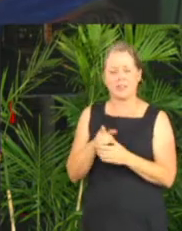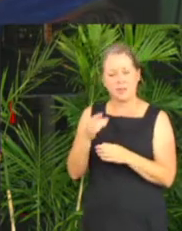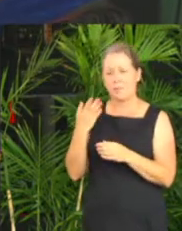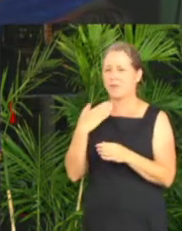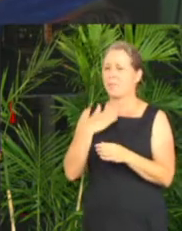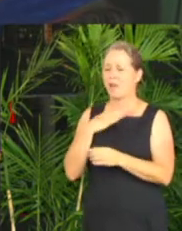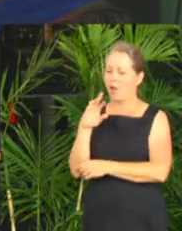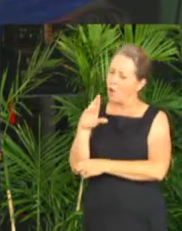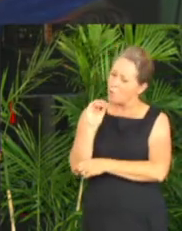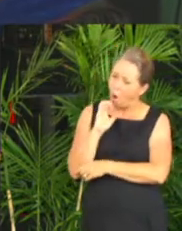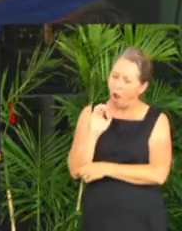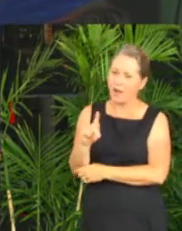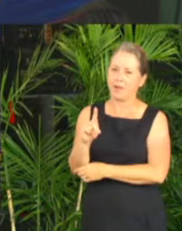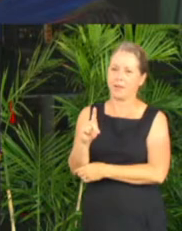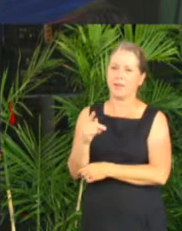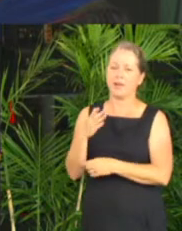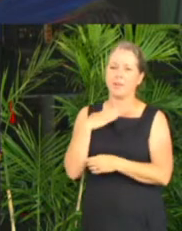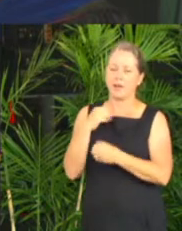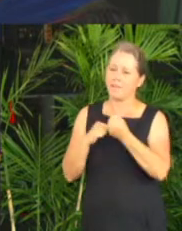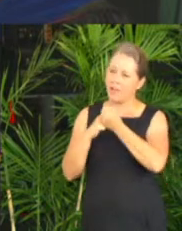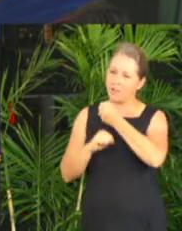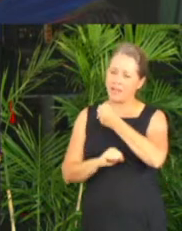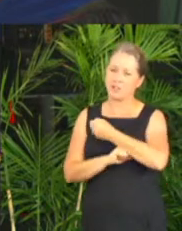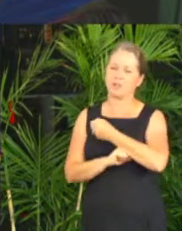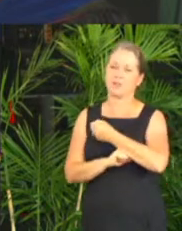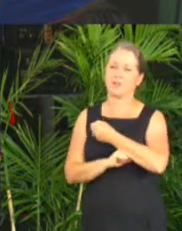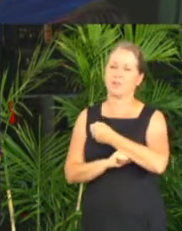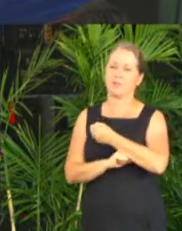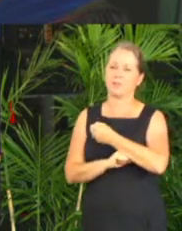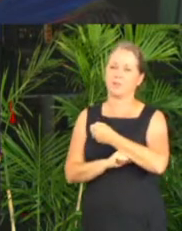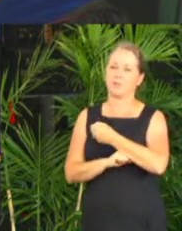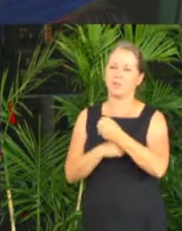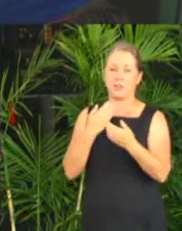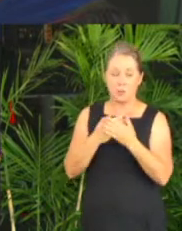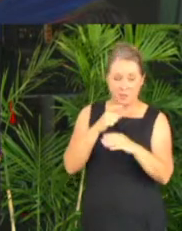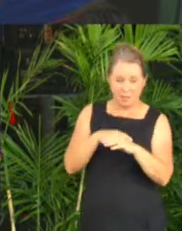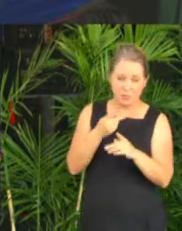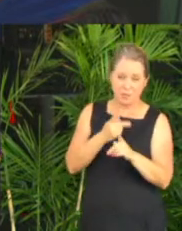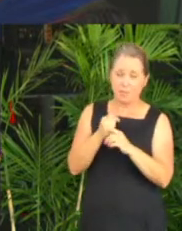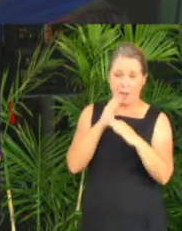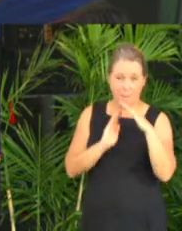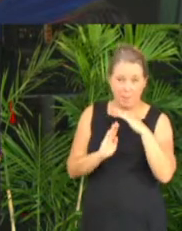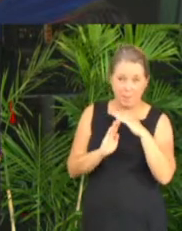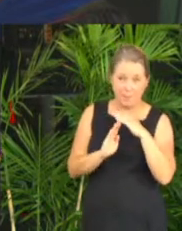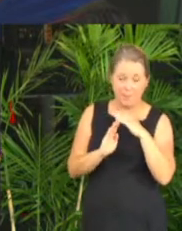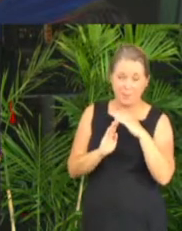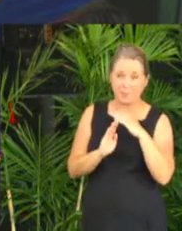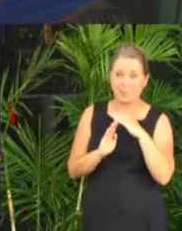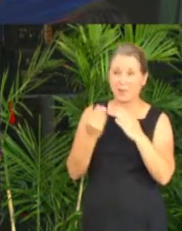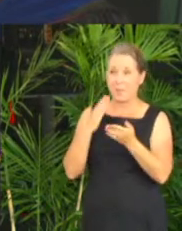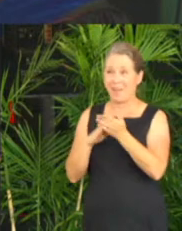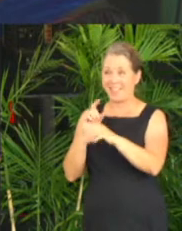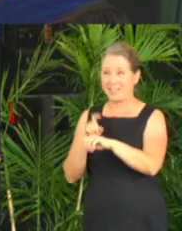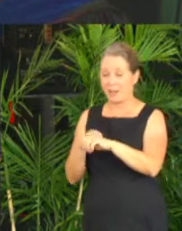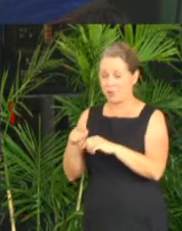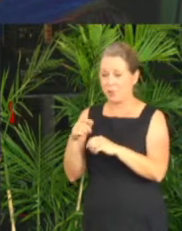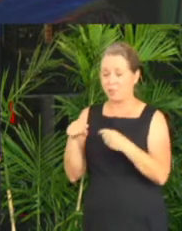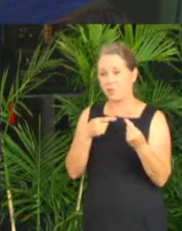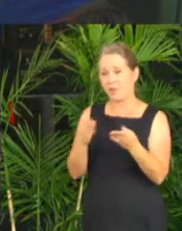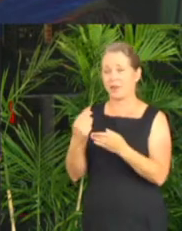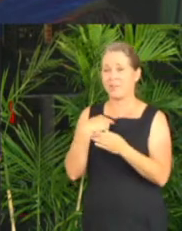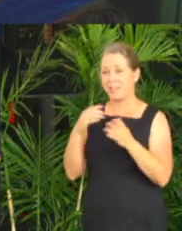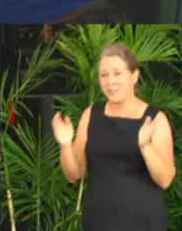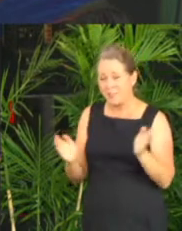my rock, my foundation. In good times, you kept me humble, and in bad times, you provided